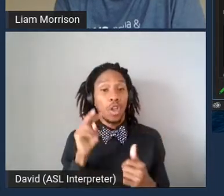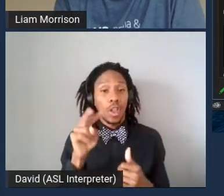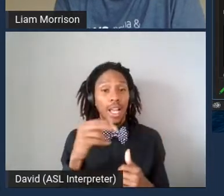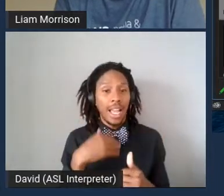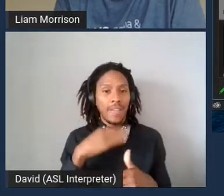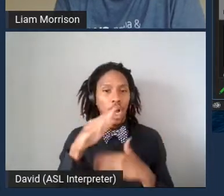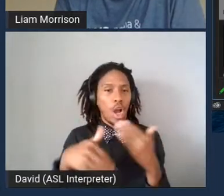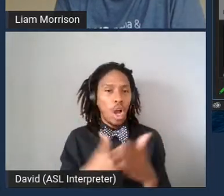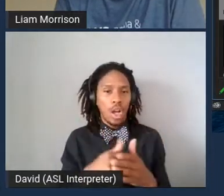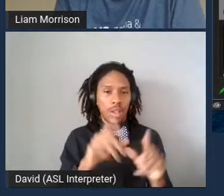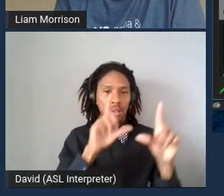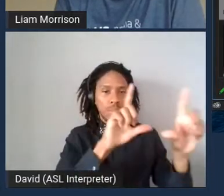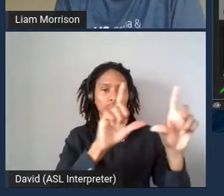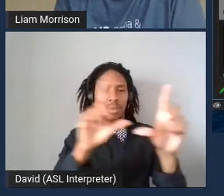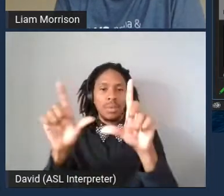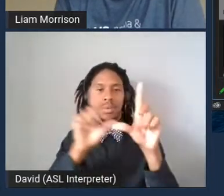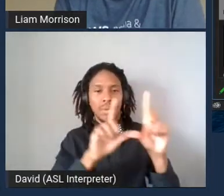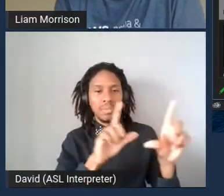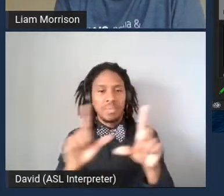the edits.